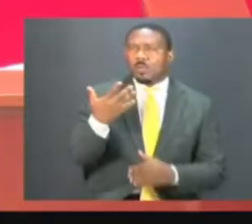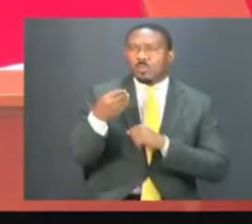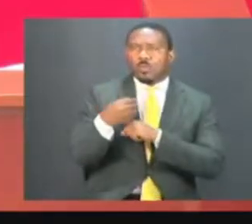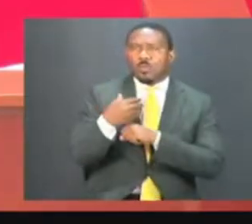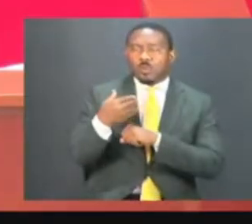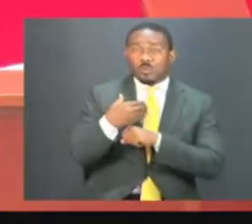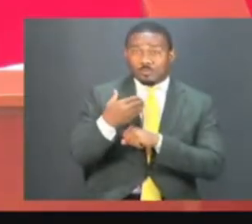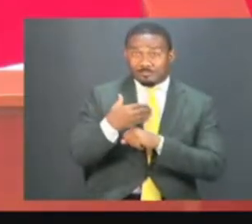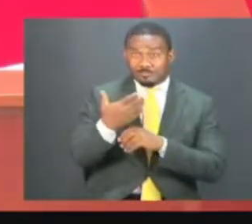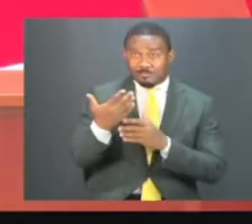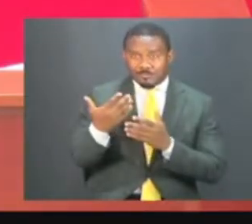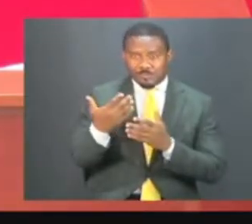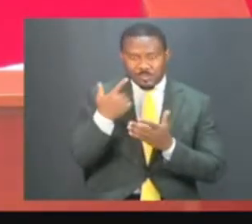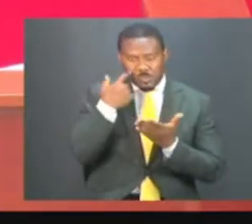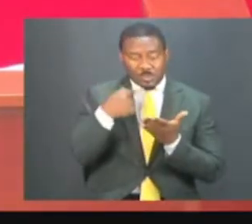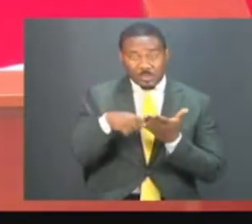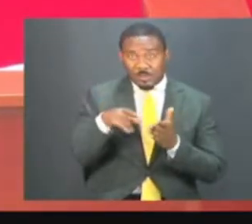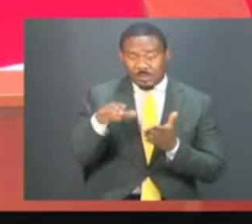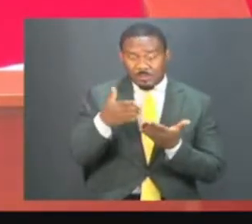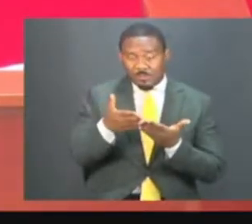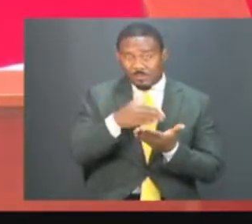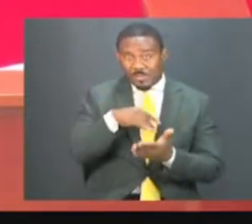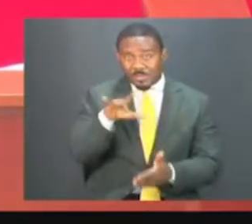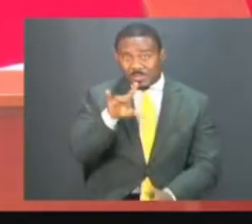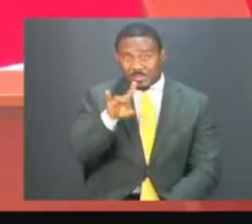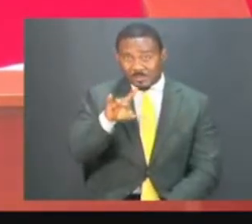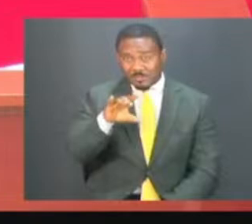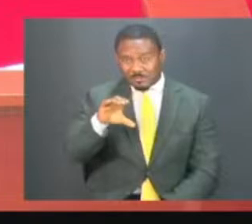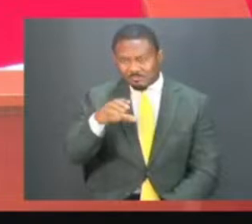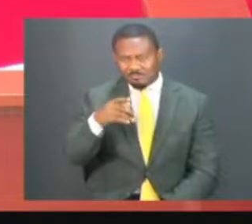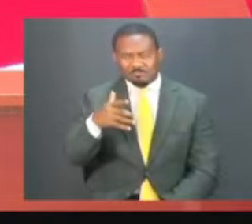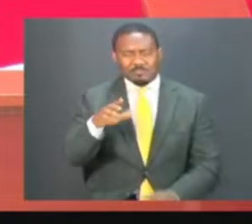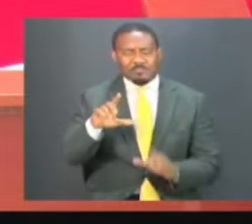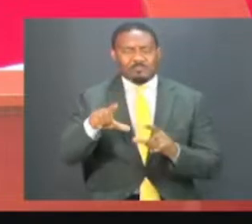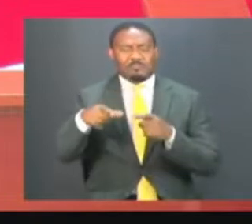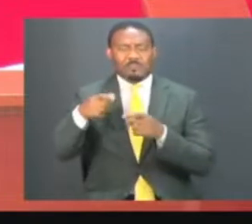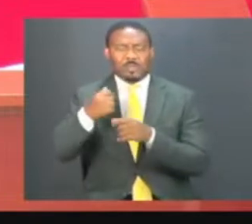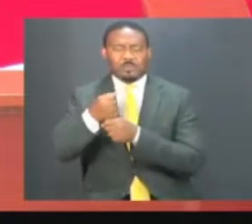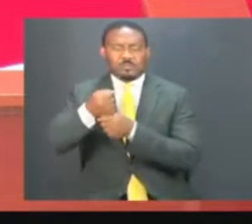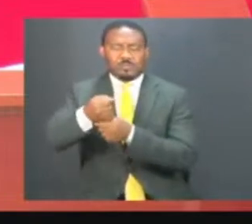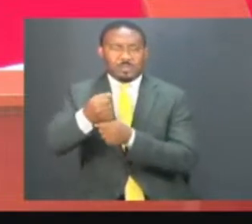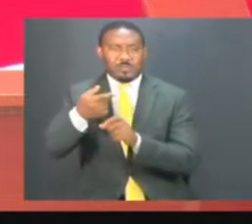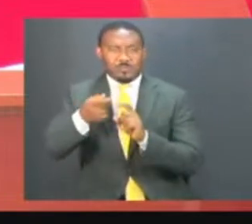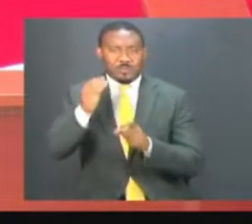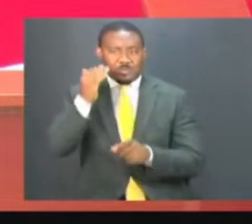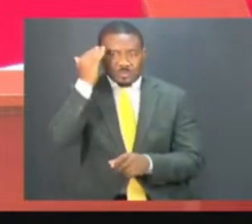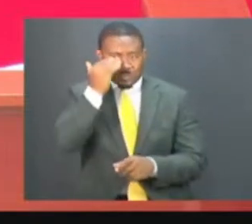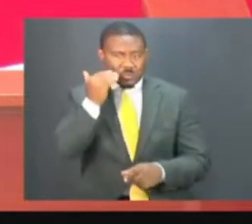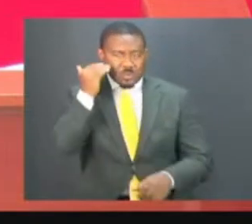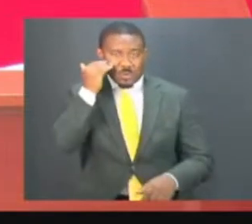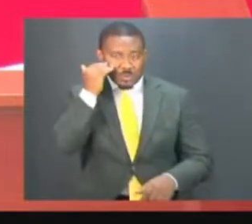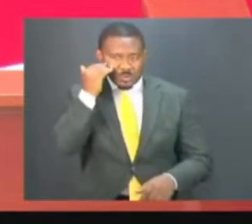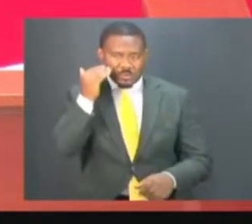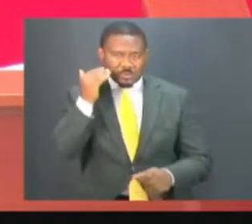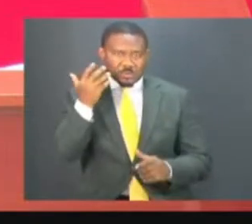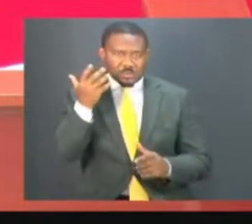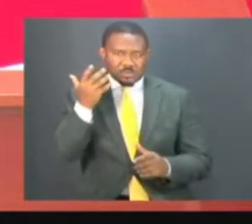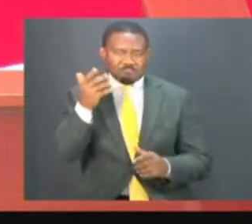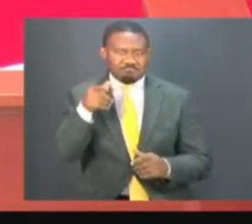guidance. Page 8, C, a delegation from the Korean Industrial Center from South